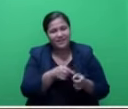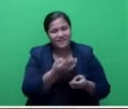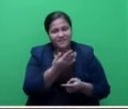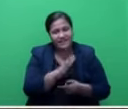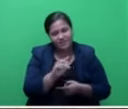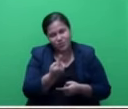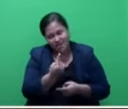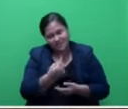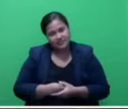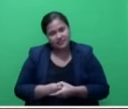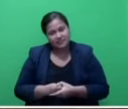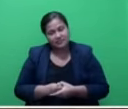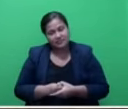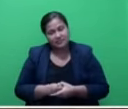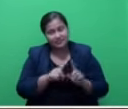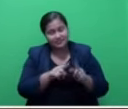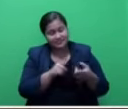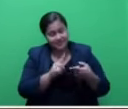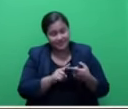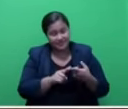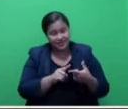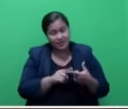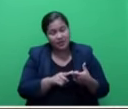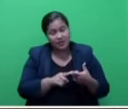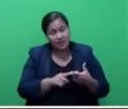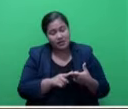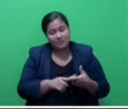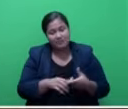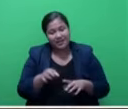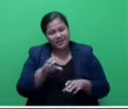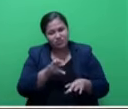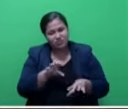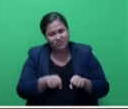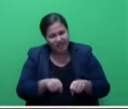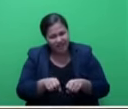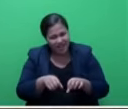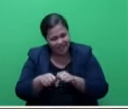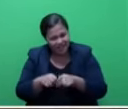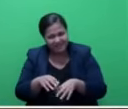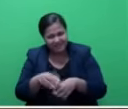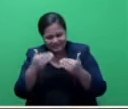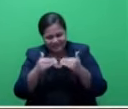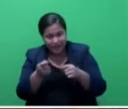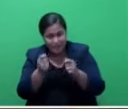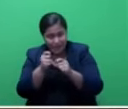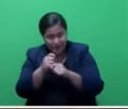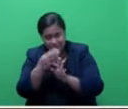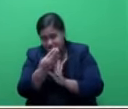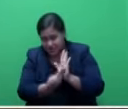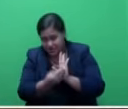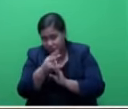51. A, that the Criminal Procedure Amendment Bill